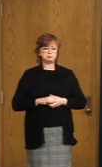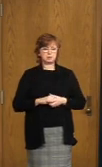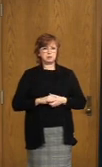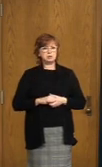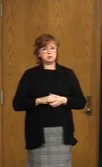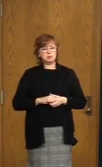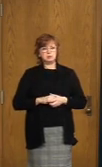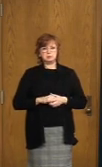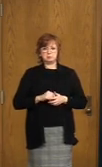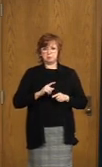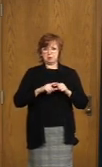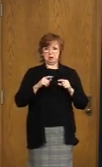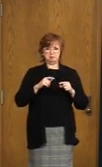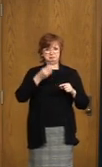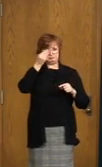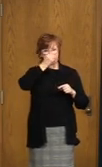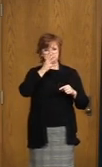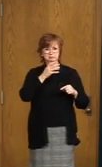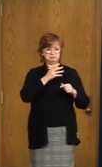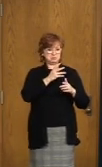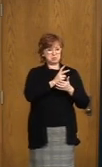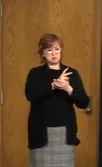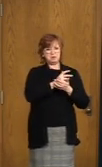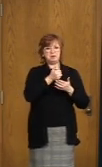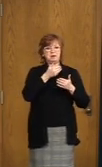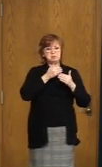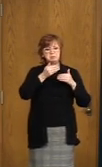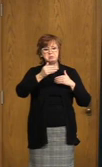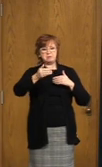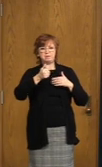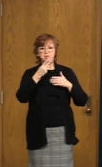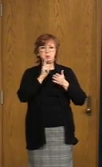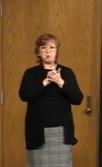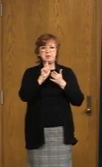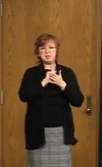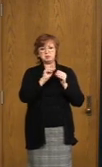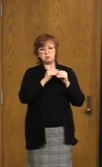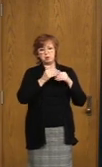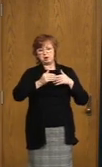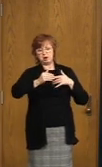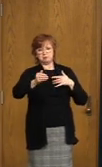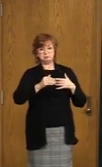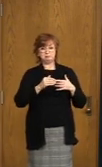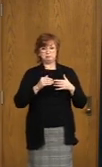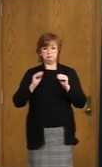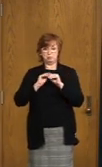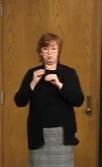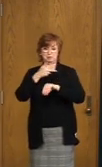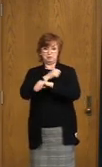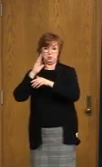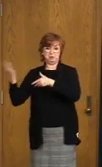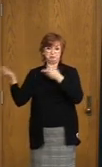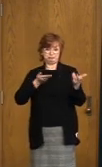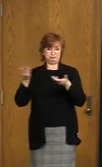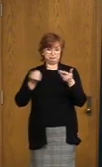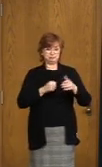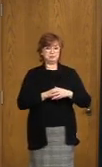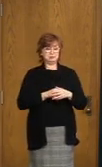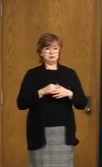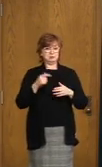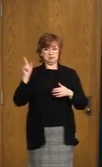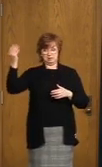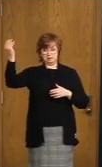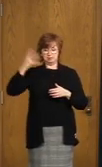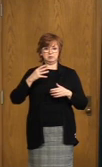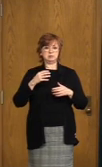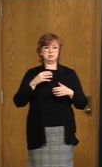3 to 6 weeks significant numbers of vaccines arrive, and that's our hope, and that's what we've been told. And you're going to see those